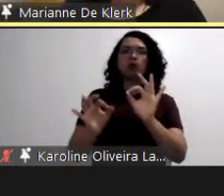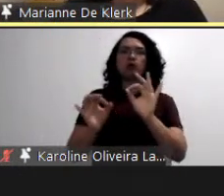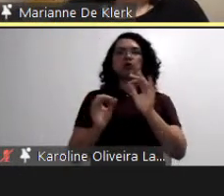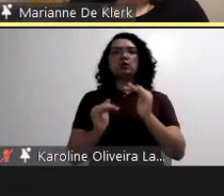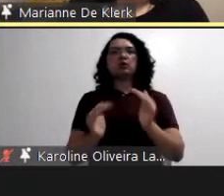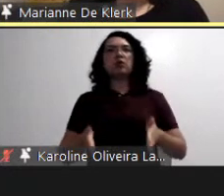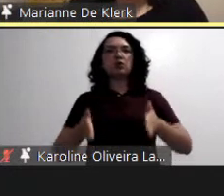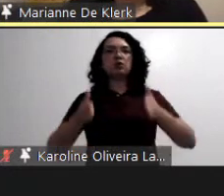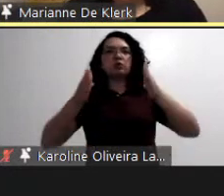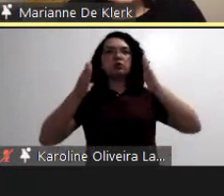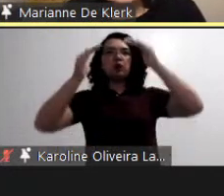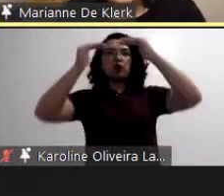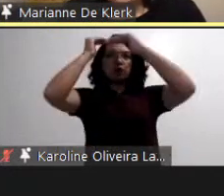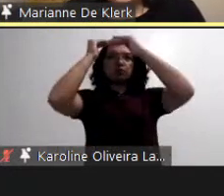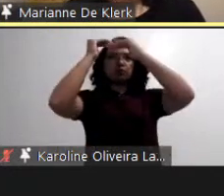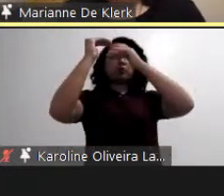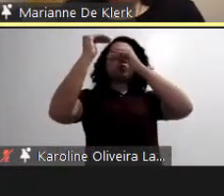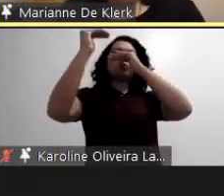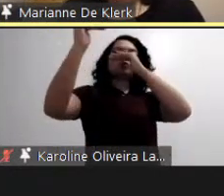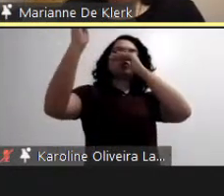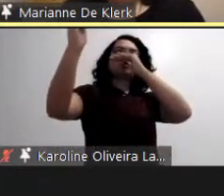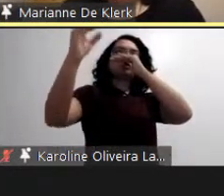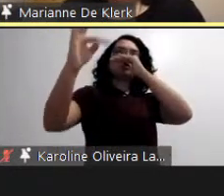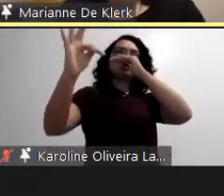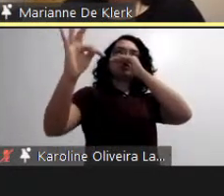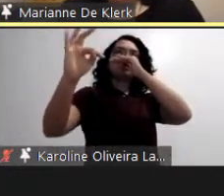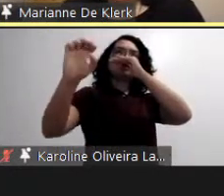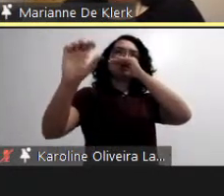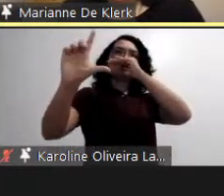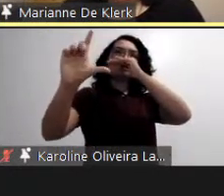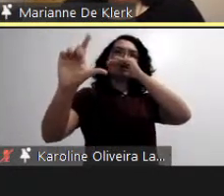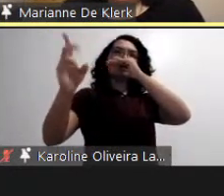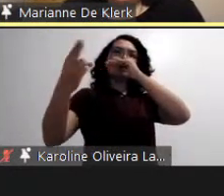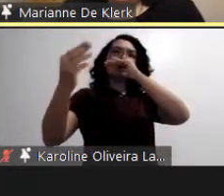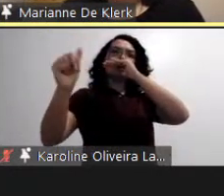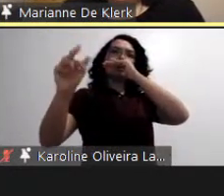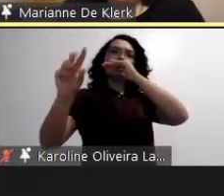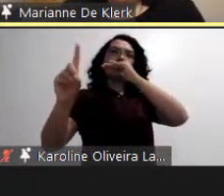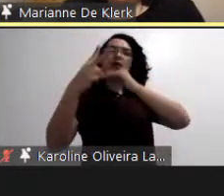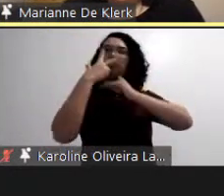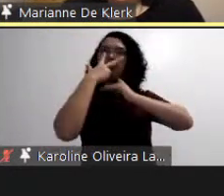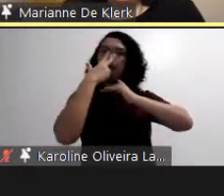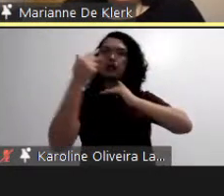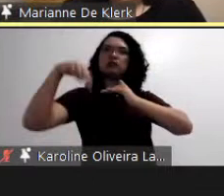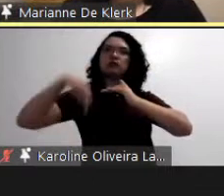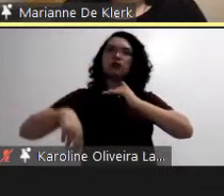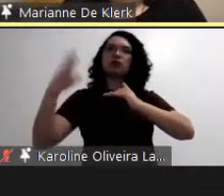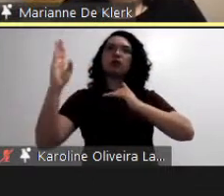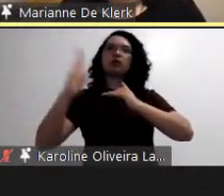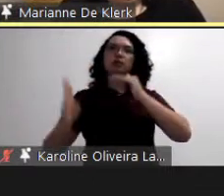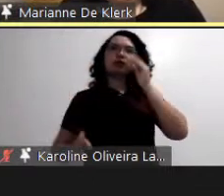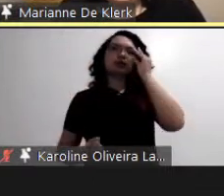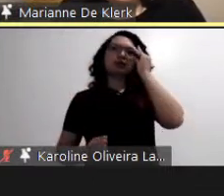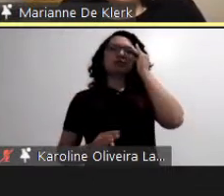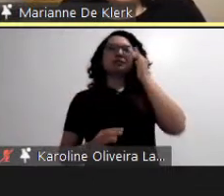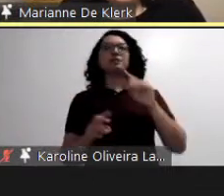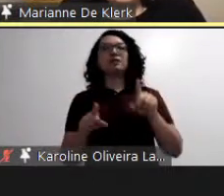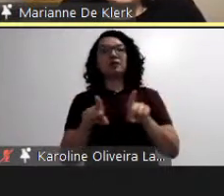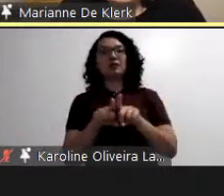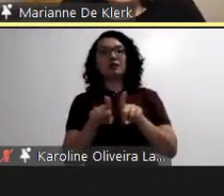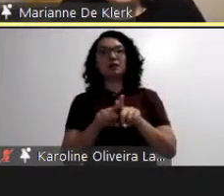inspired. And also the sensitivity to the street, which is very important in these buildings. The